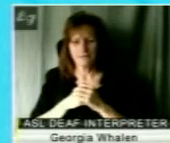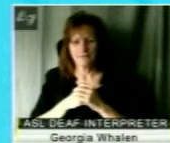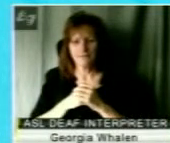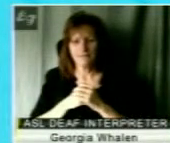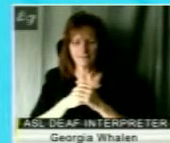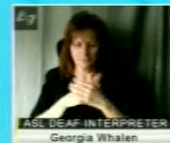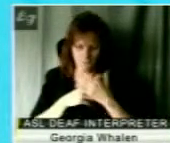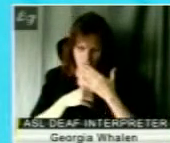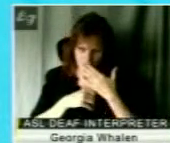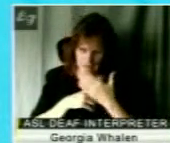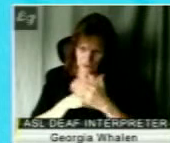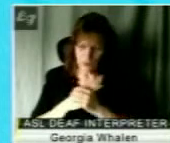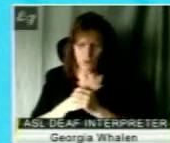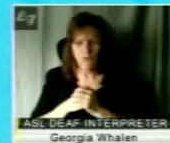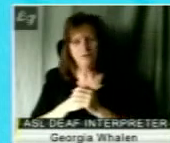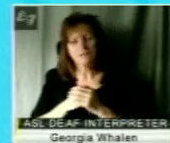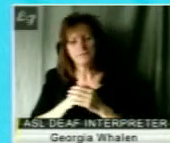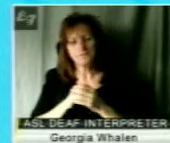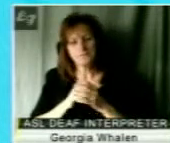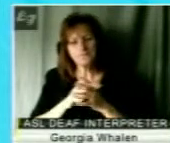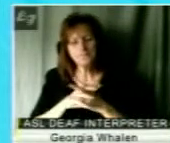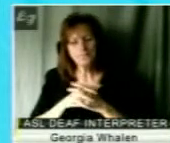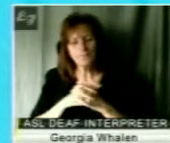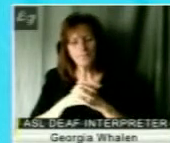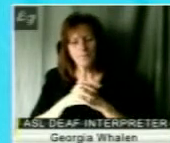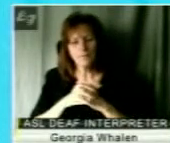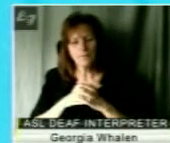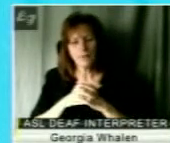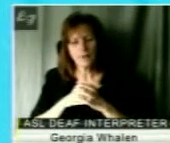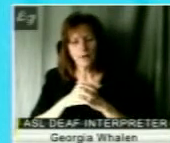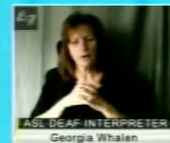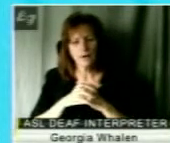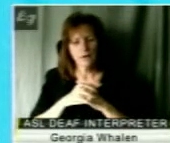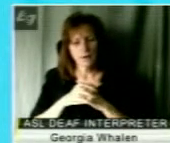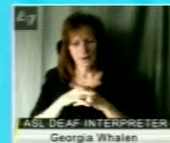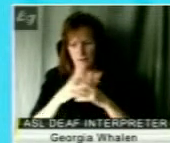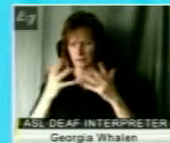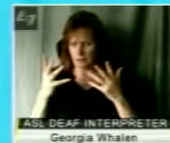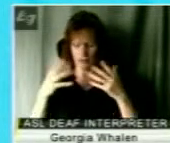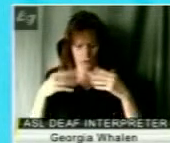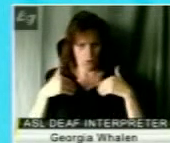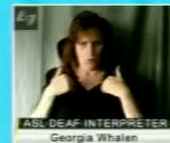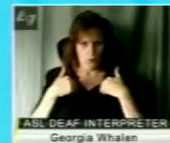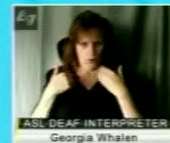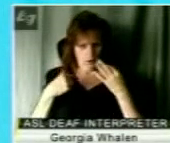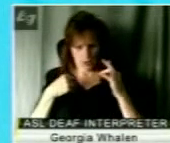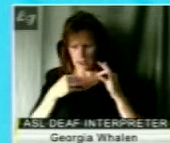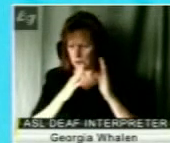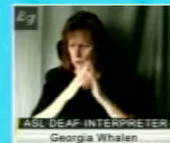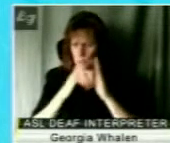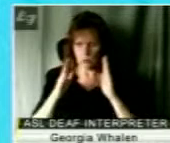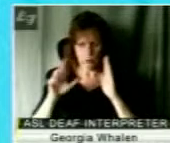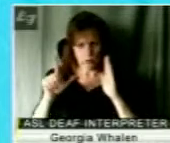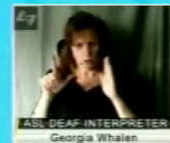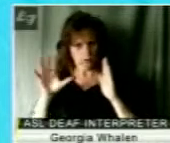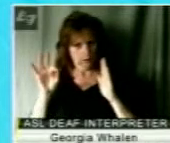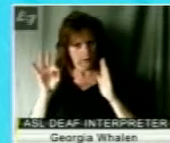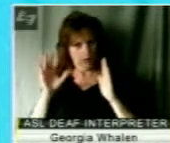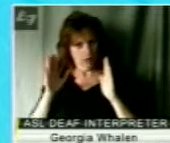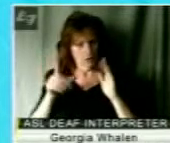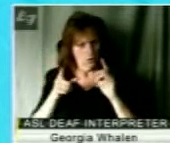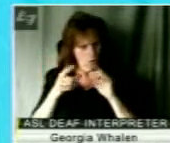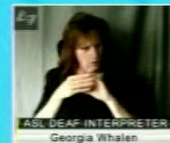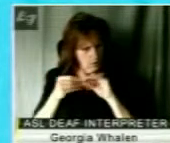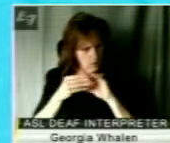Thank you. This is, again, about the new demographics of 20 to 29-year-olds. Dr. Richardson, you mentioned the 43%. Is